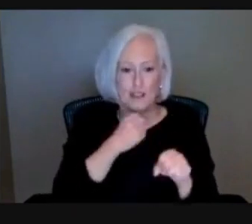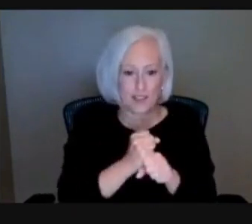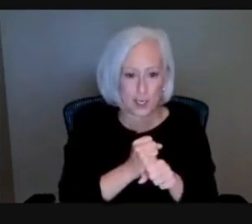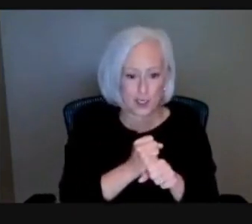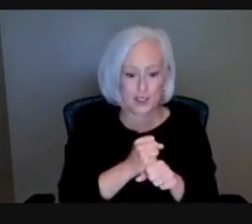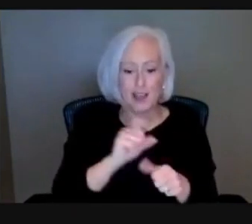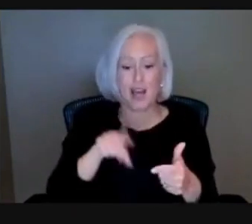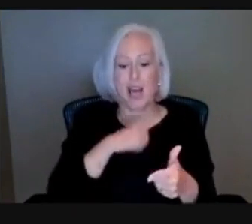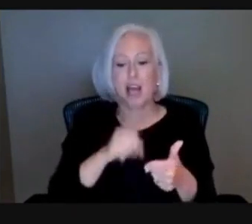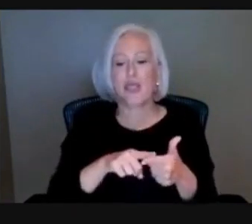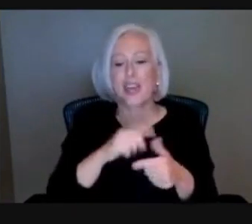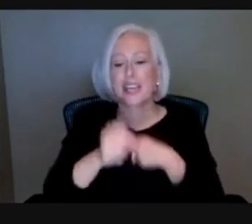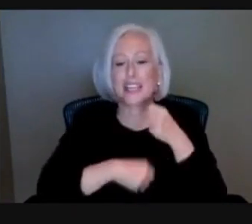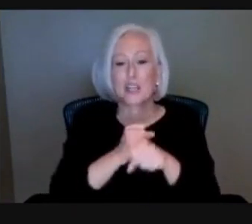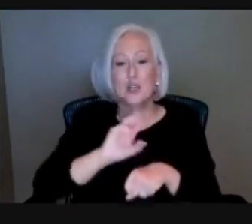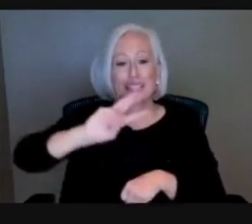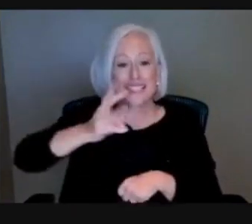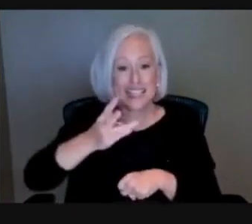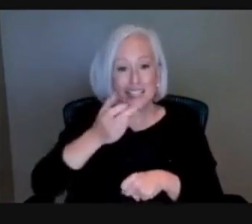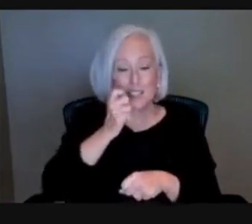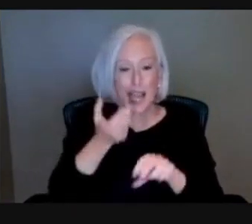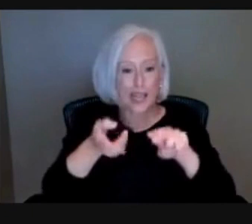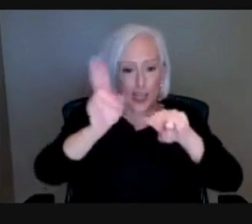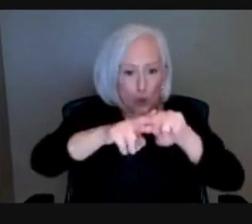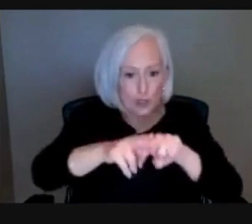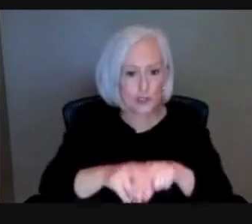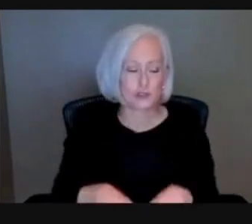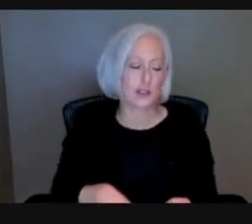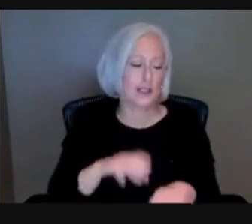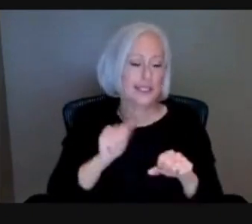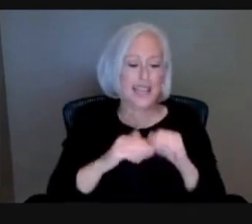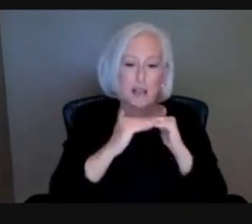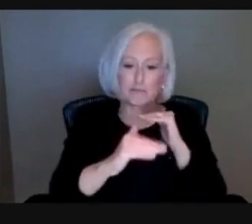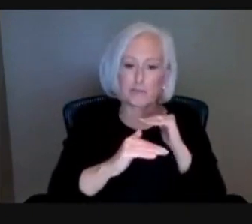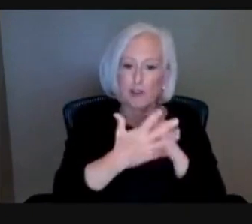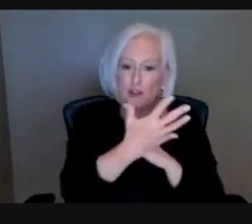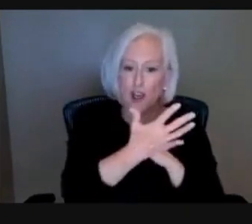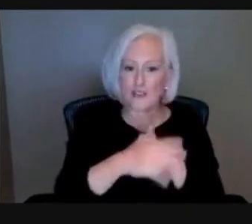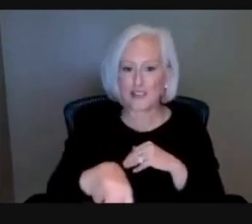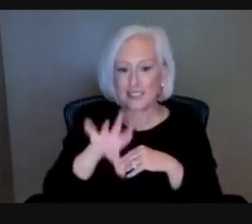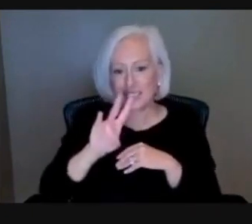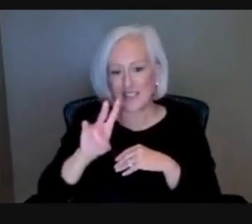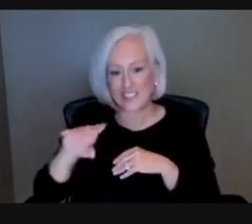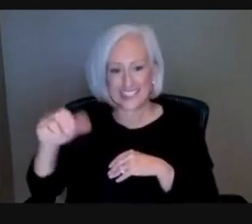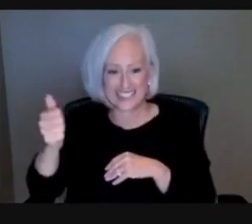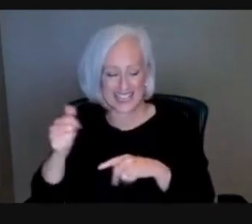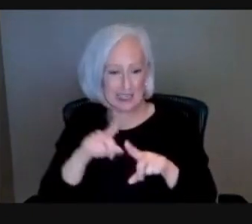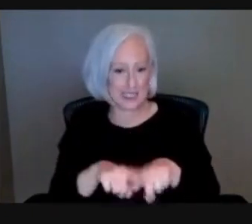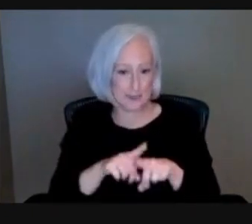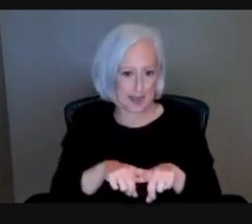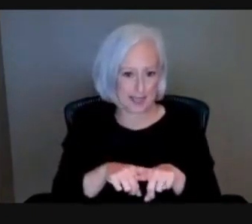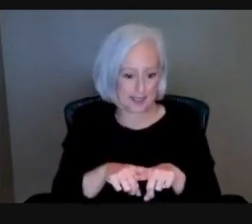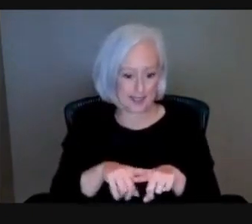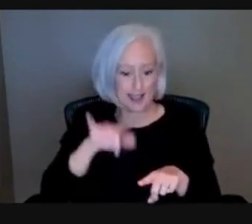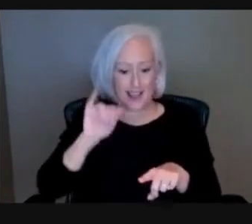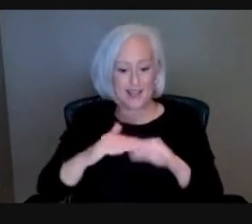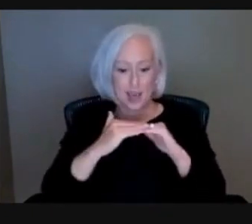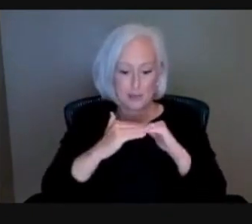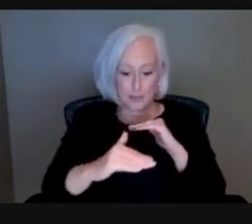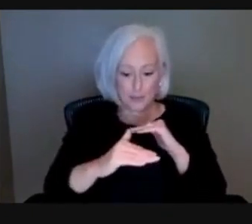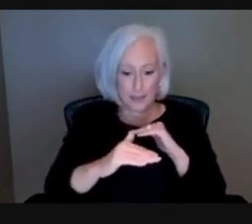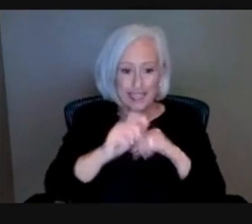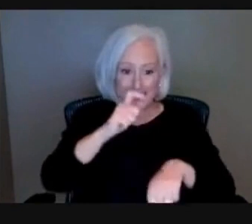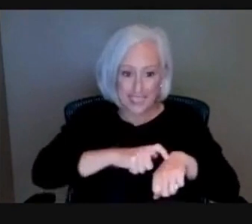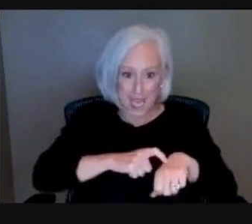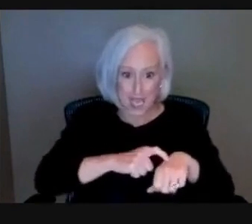up and down, fixed for 7 years or fixed for 10 years. Again, after your fixed period is up is when your interest rate has